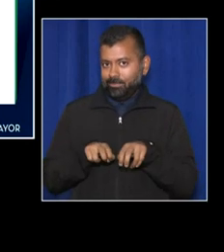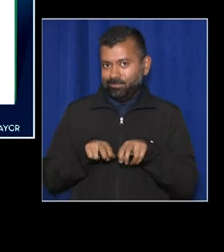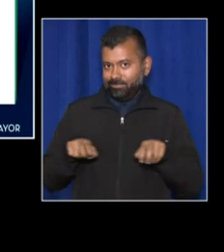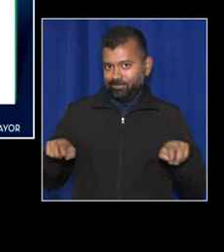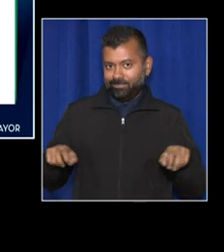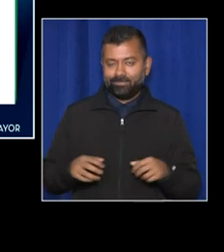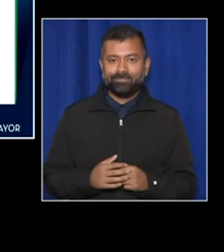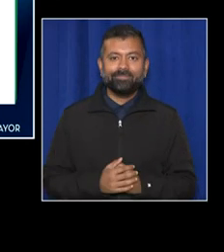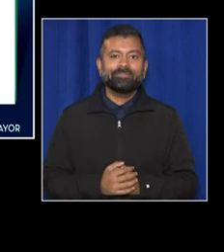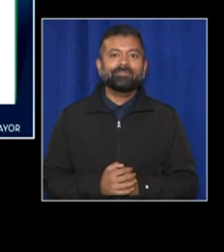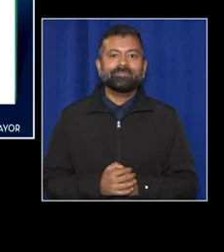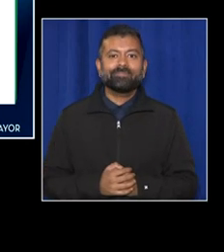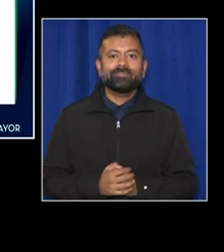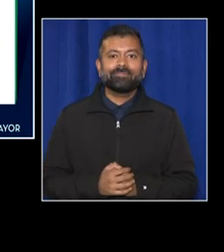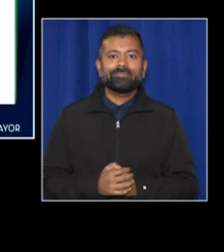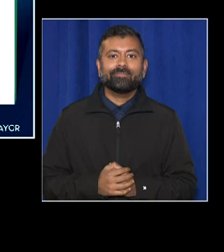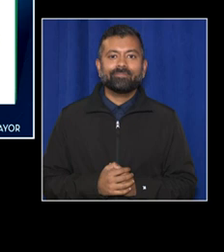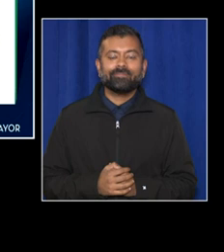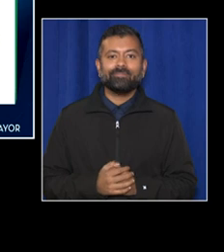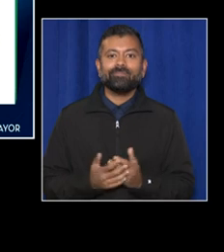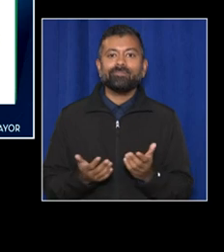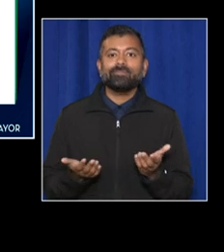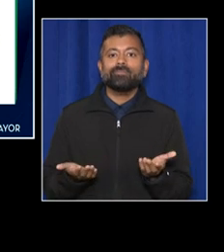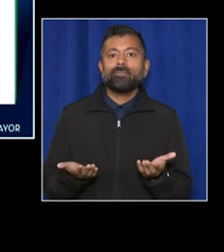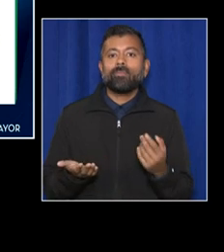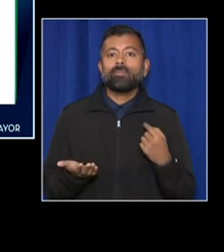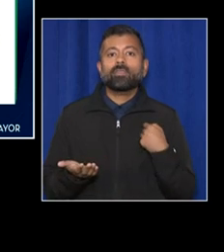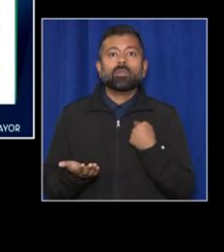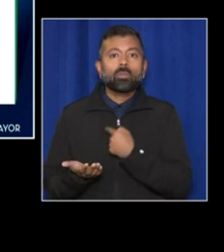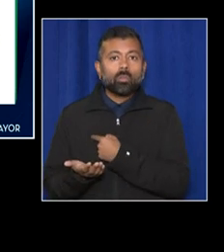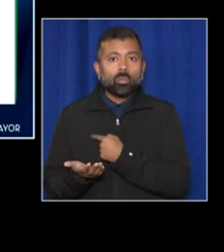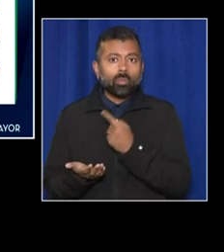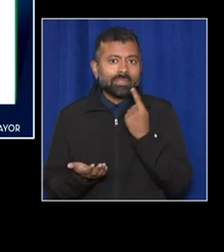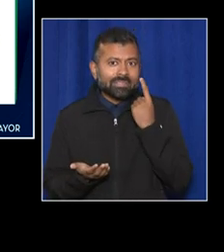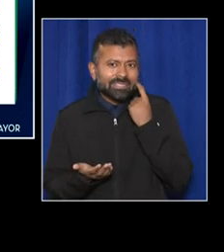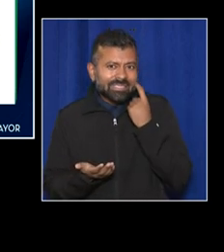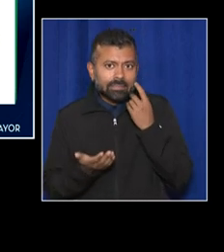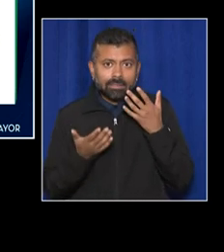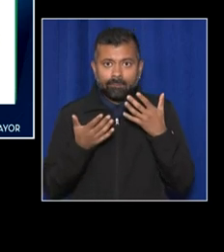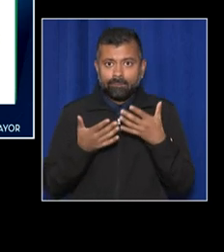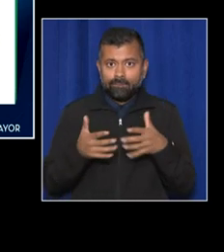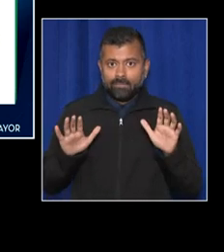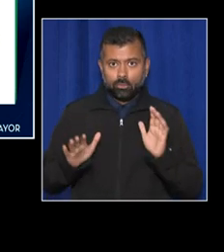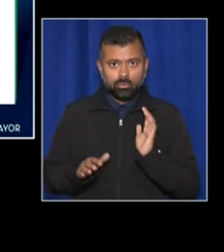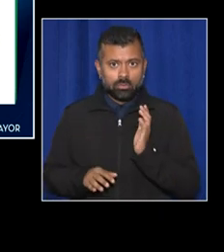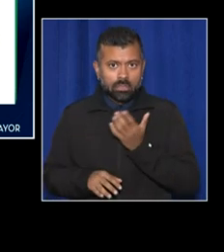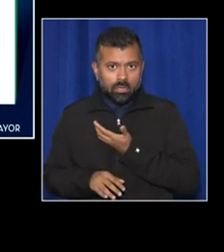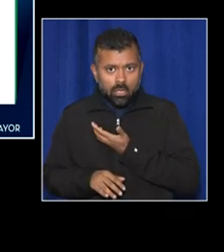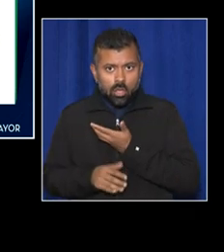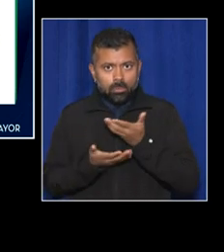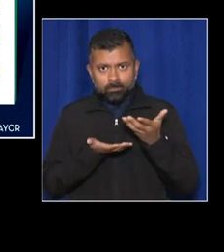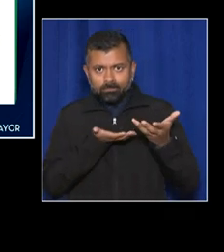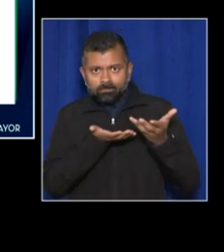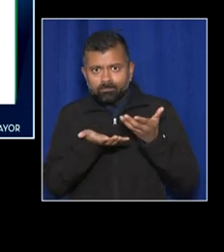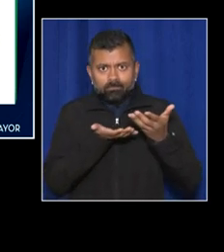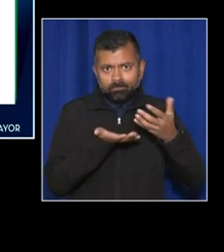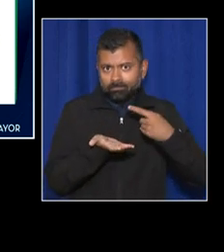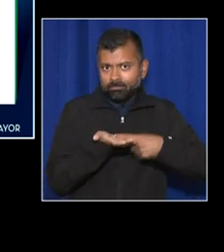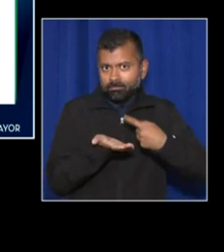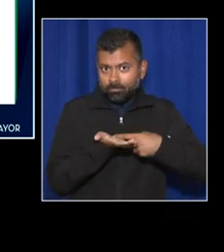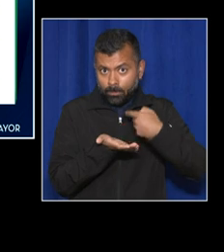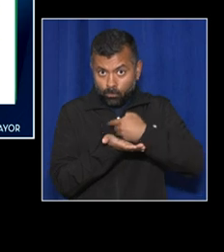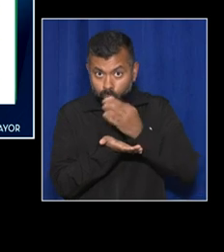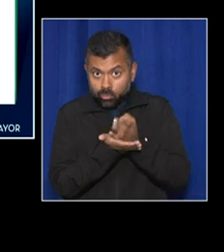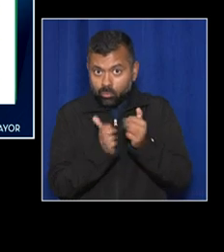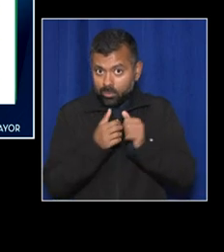So we just finished our series of budget engagement forums where we spoke to hundreds of